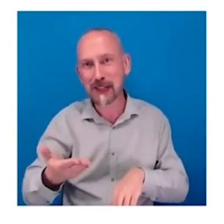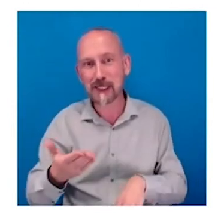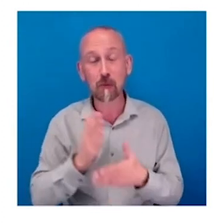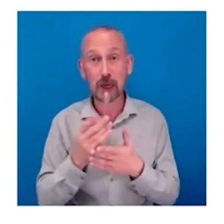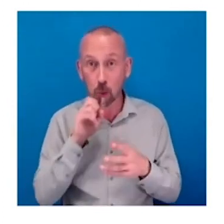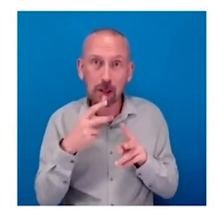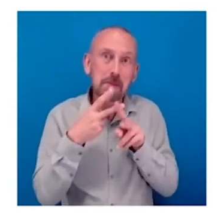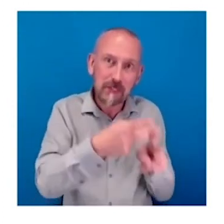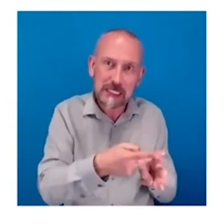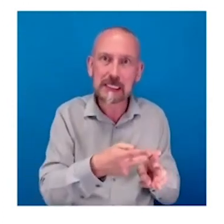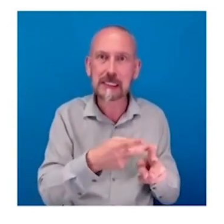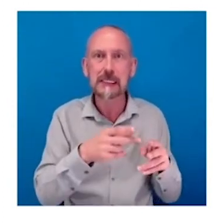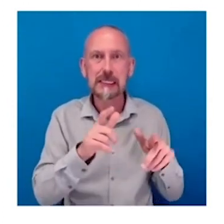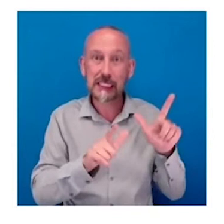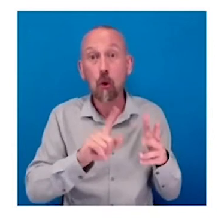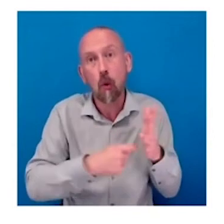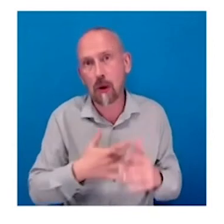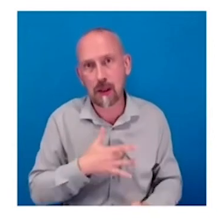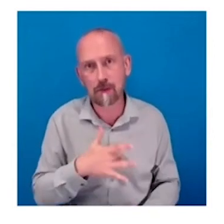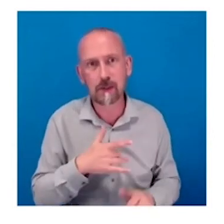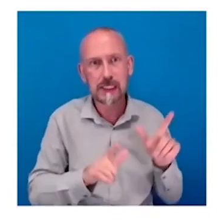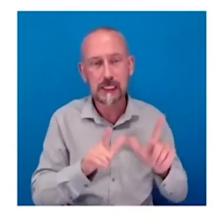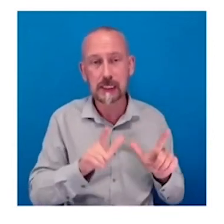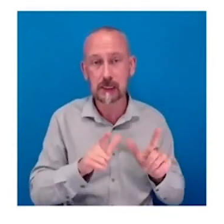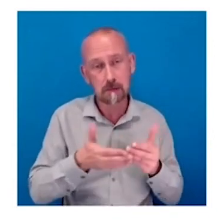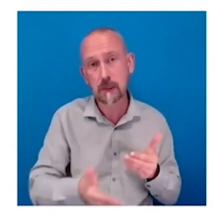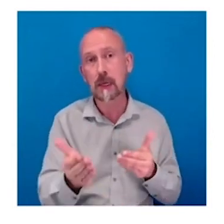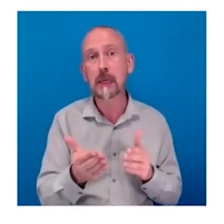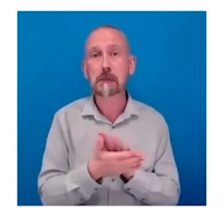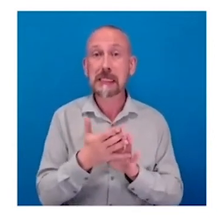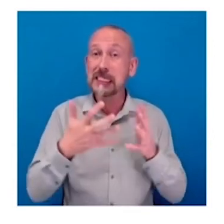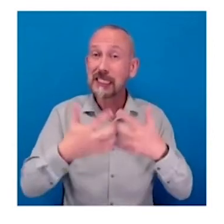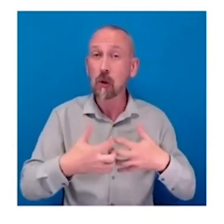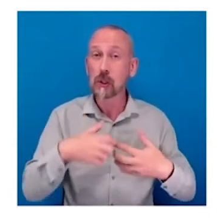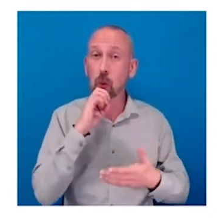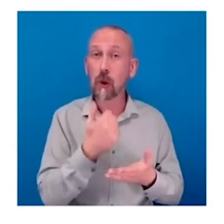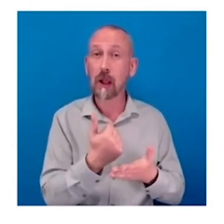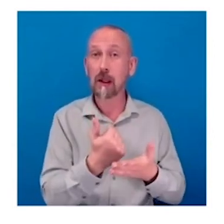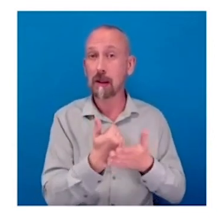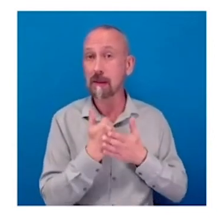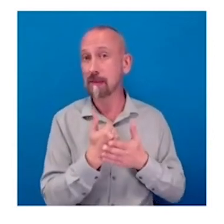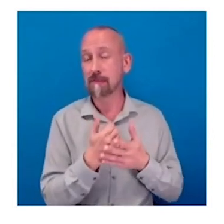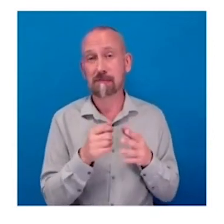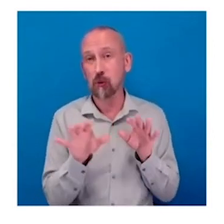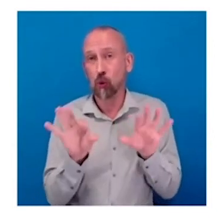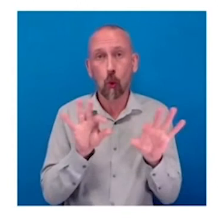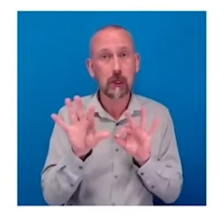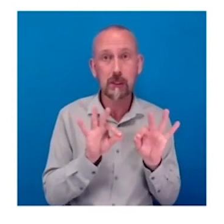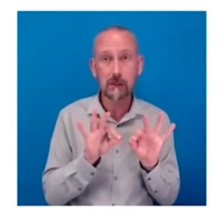in cities going forward, and technology is going to give people choices